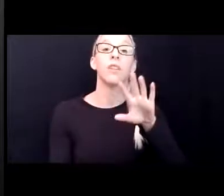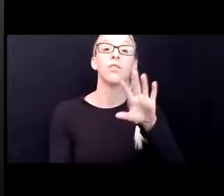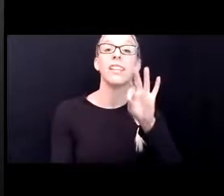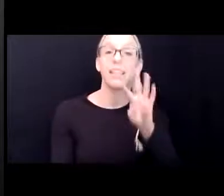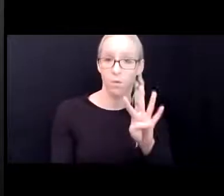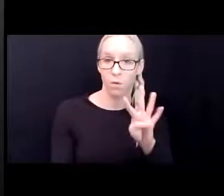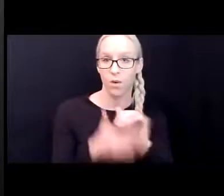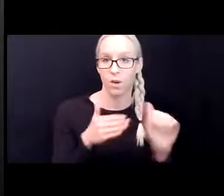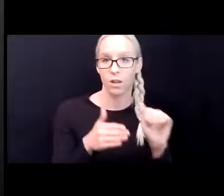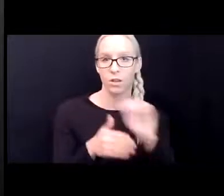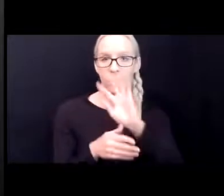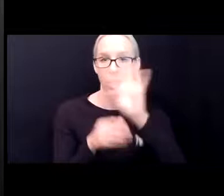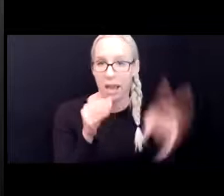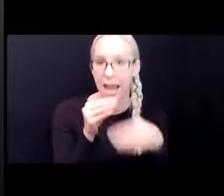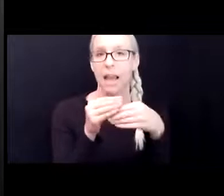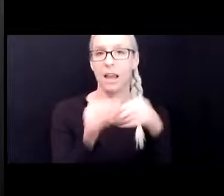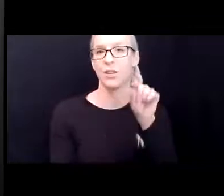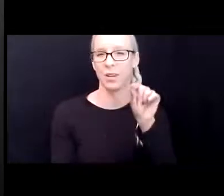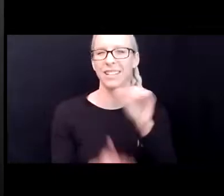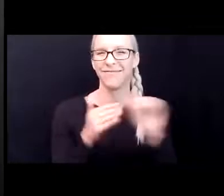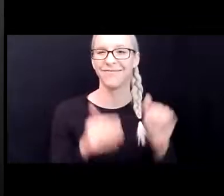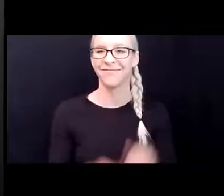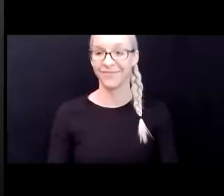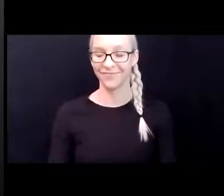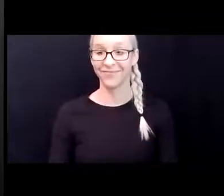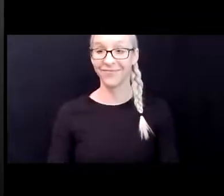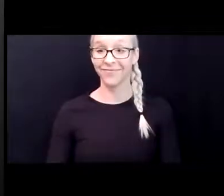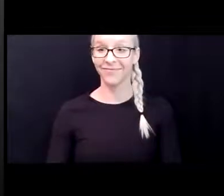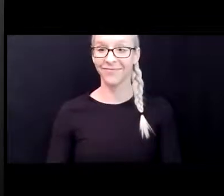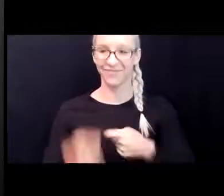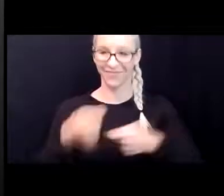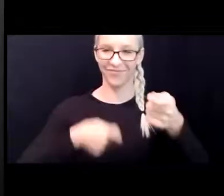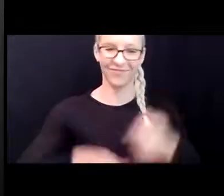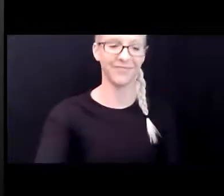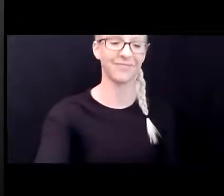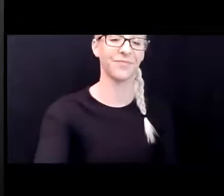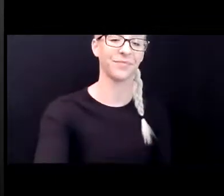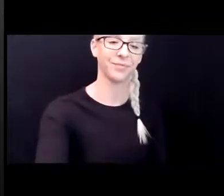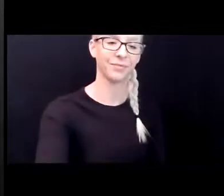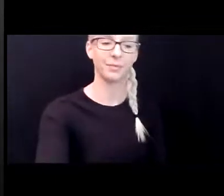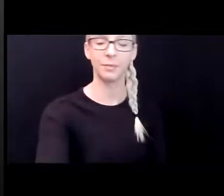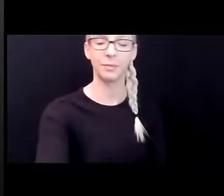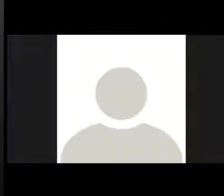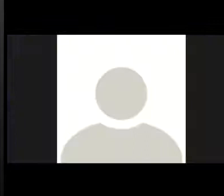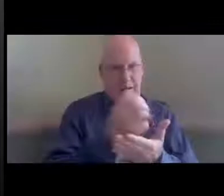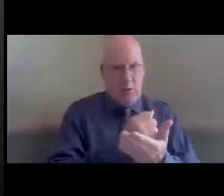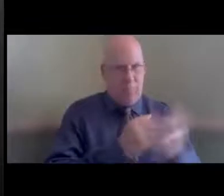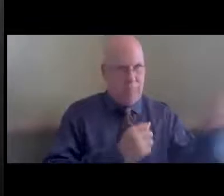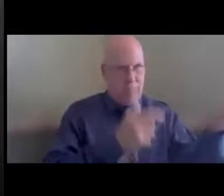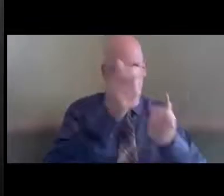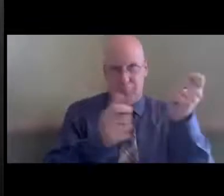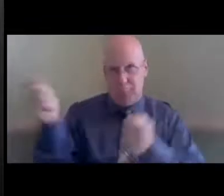$794 plus 20. So these are income streams. The SSI program is